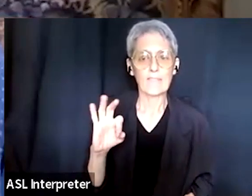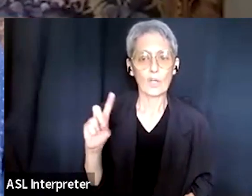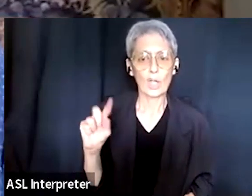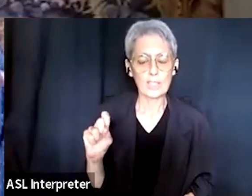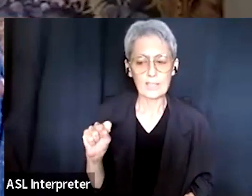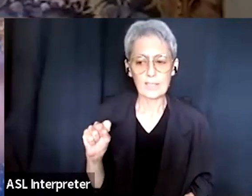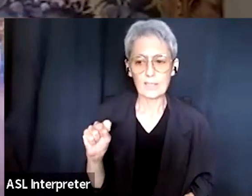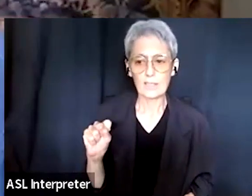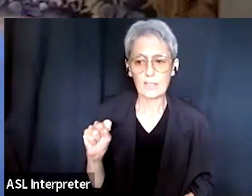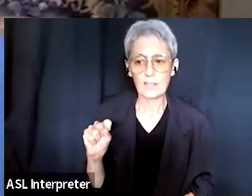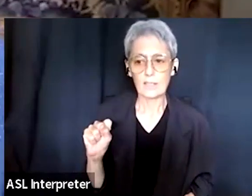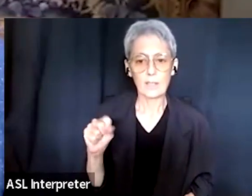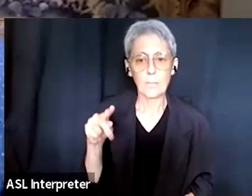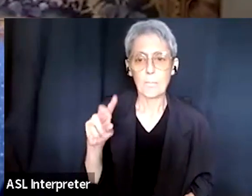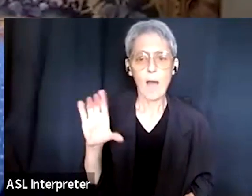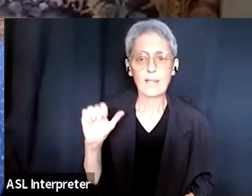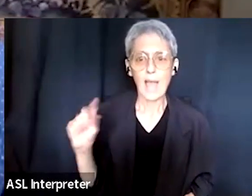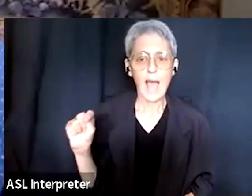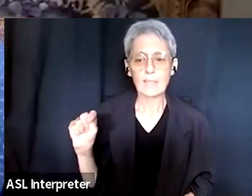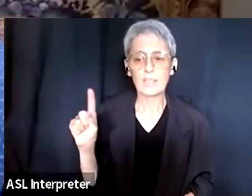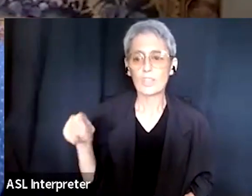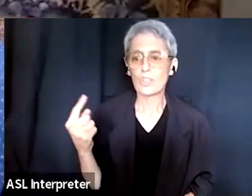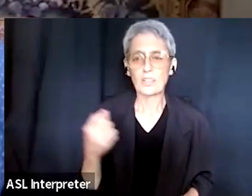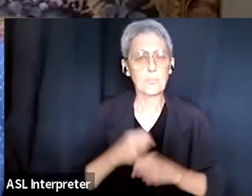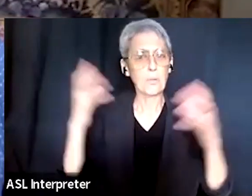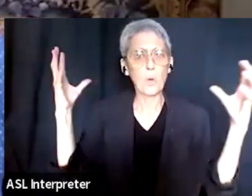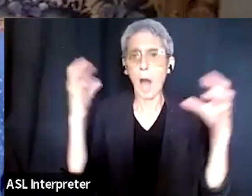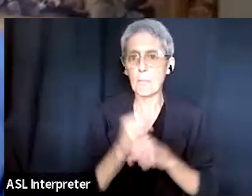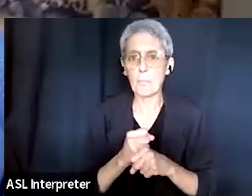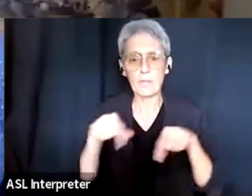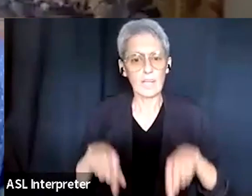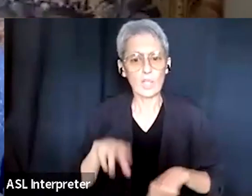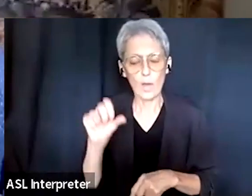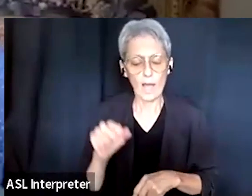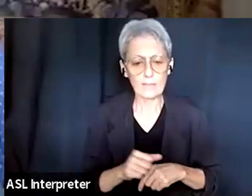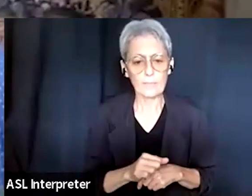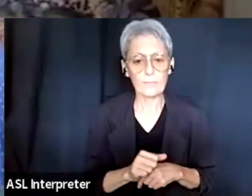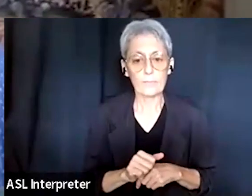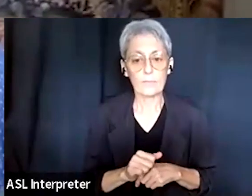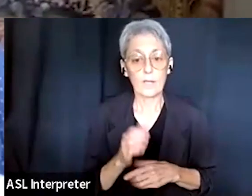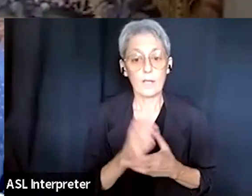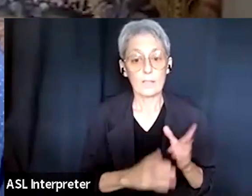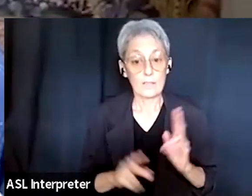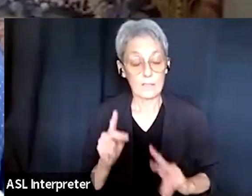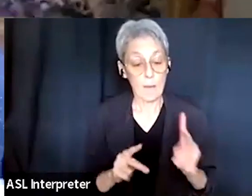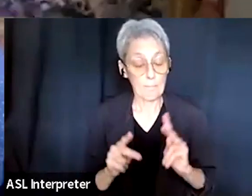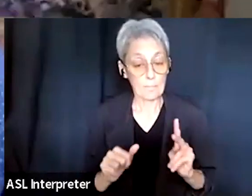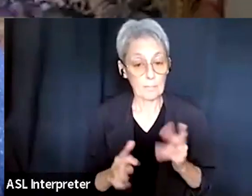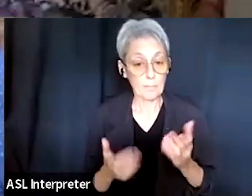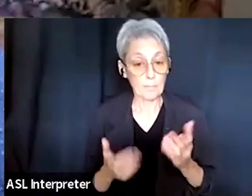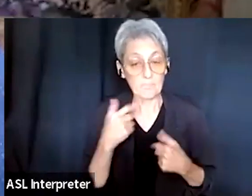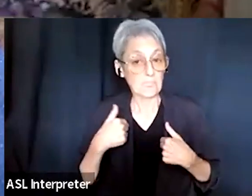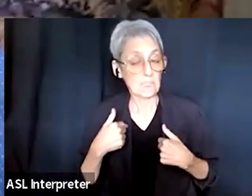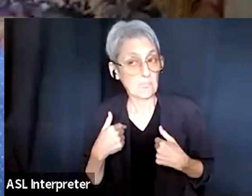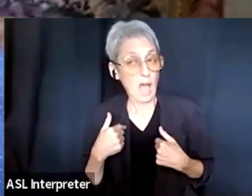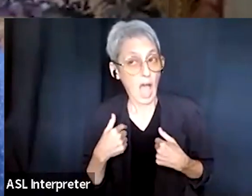just blew up in the US. And some might argue, present company included,